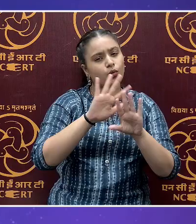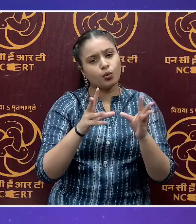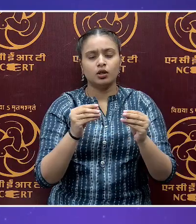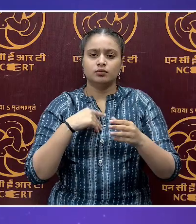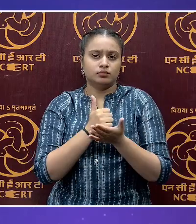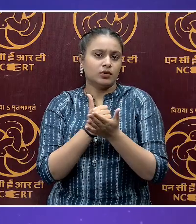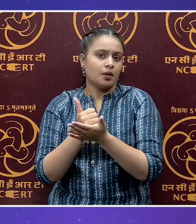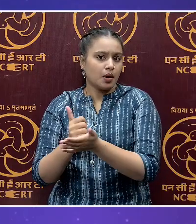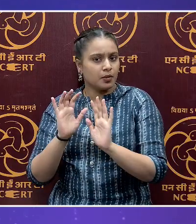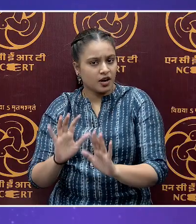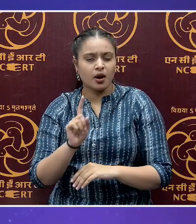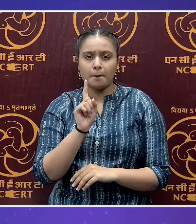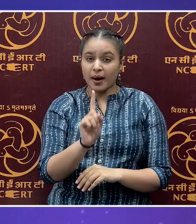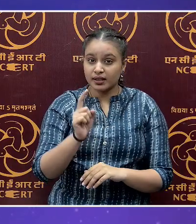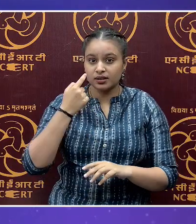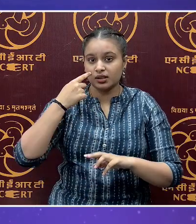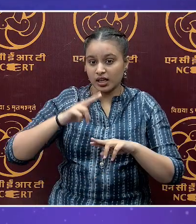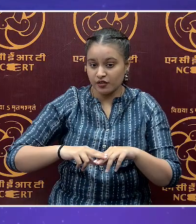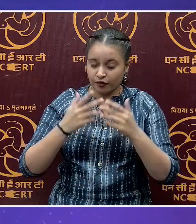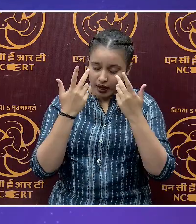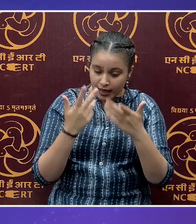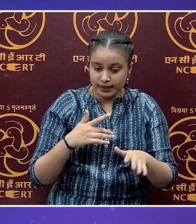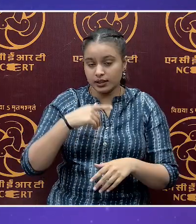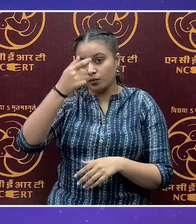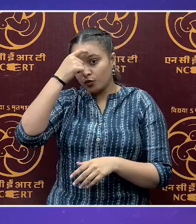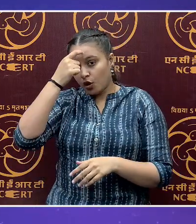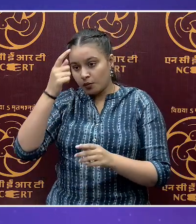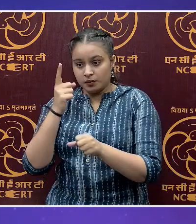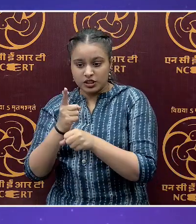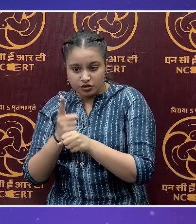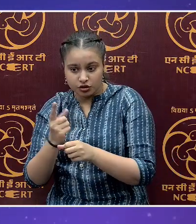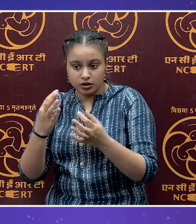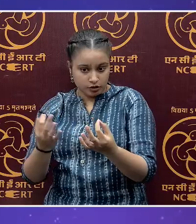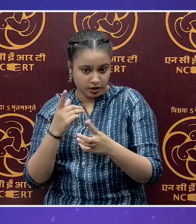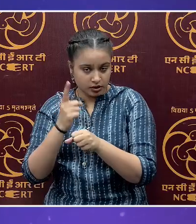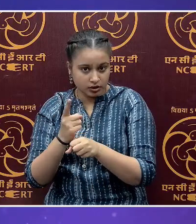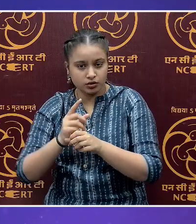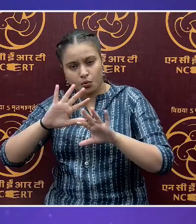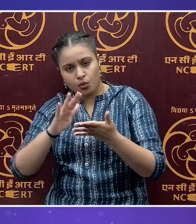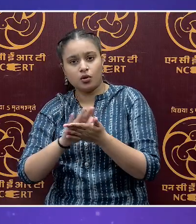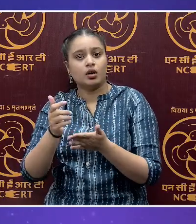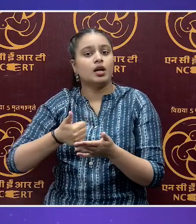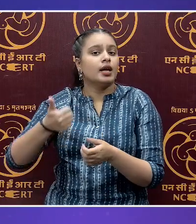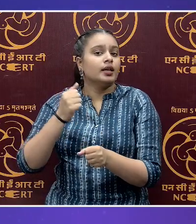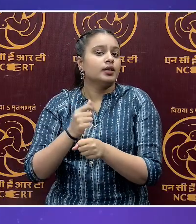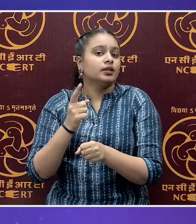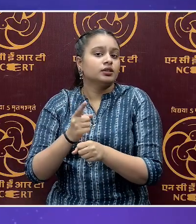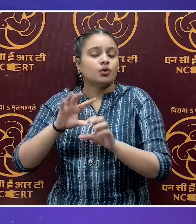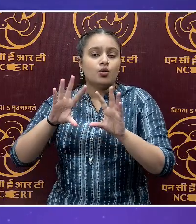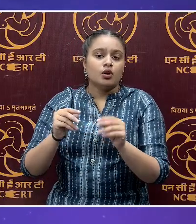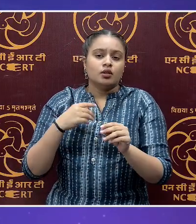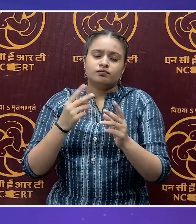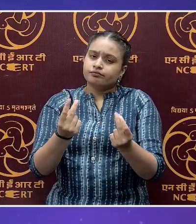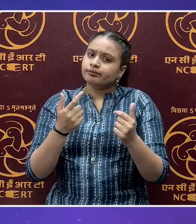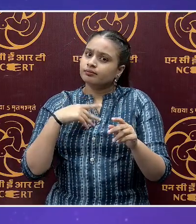type of area, but still if there is any specific issues faced by the teacher or special educator or head teacher, they can immediately reach out to